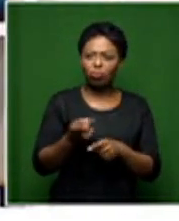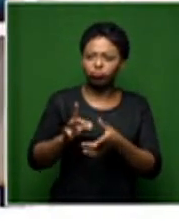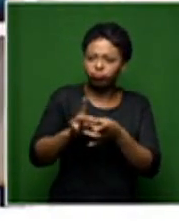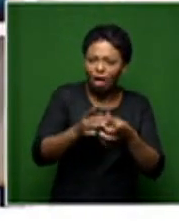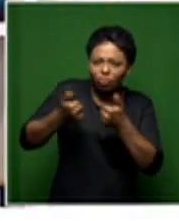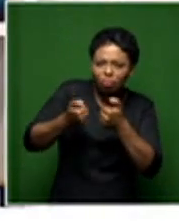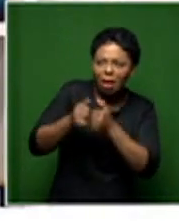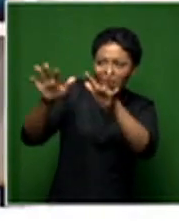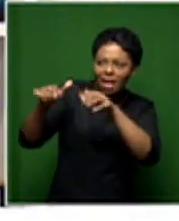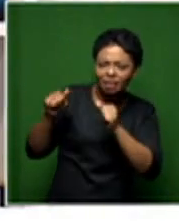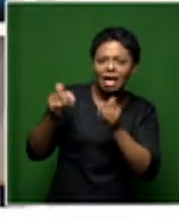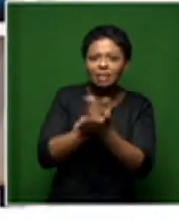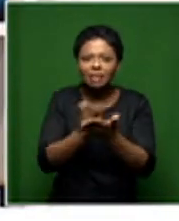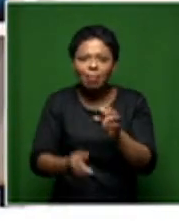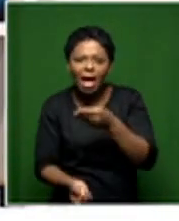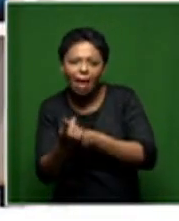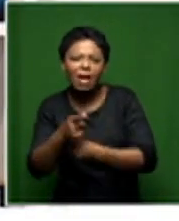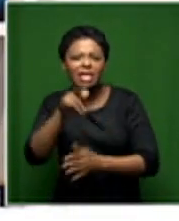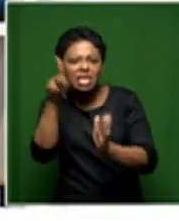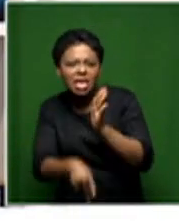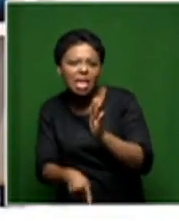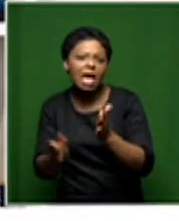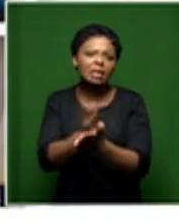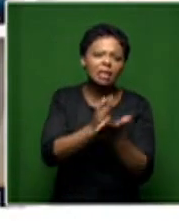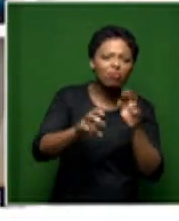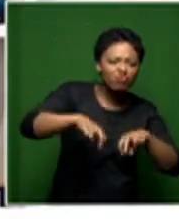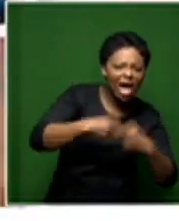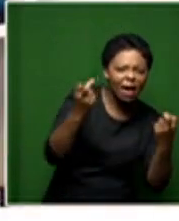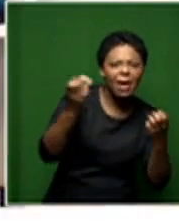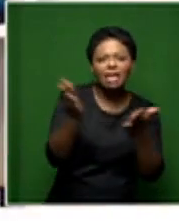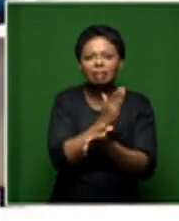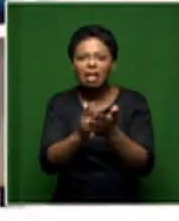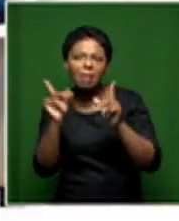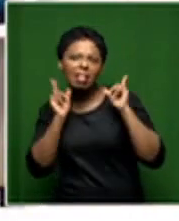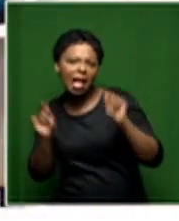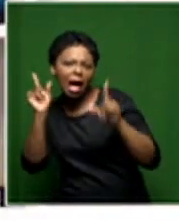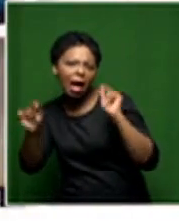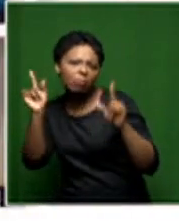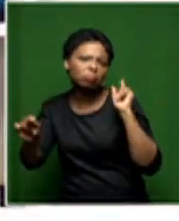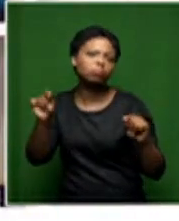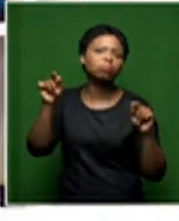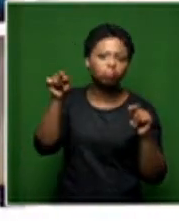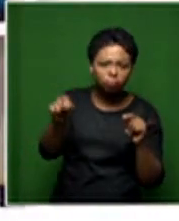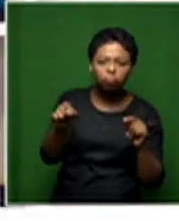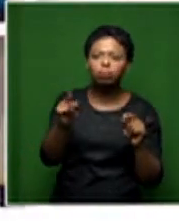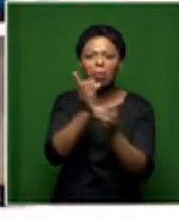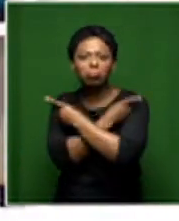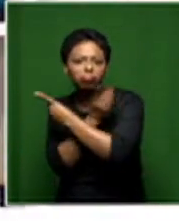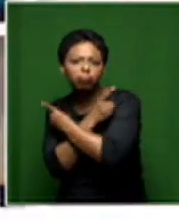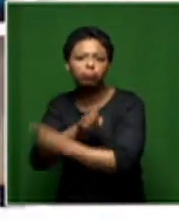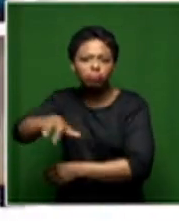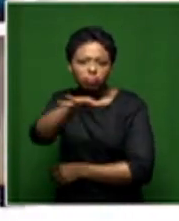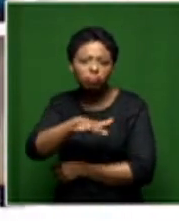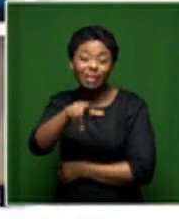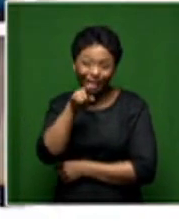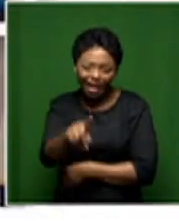getting killed. Some of them are getting raped in clubs and these parties, these house parties that they go to. And I try to